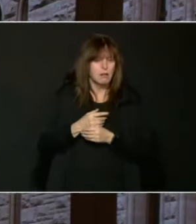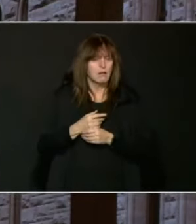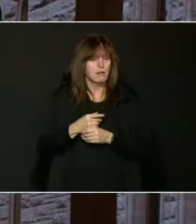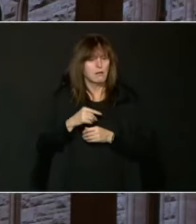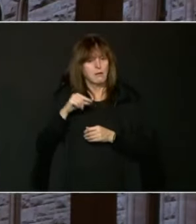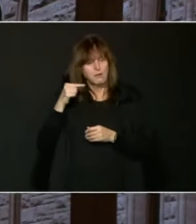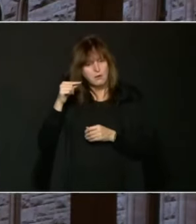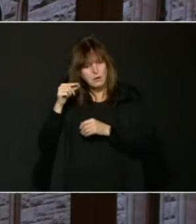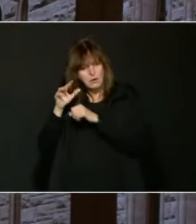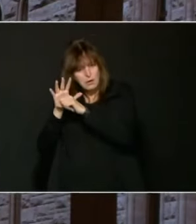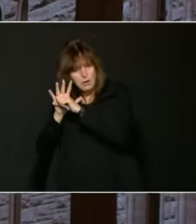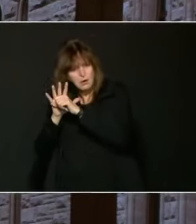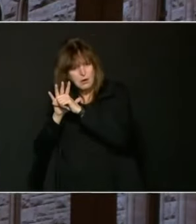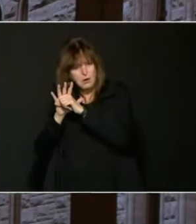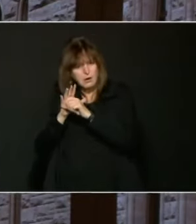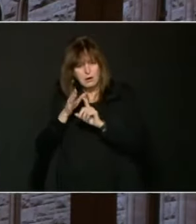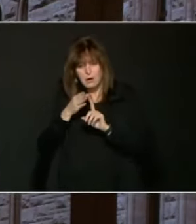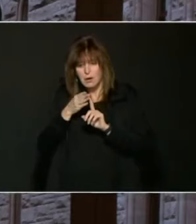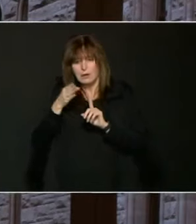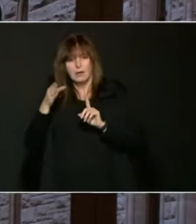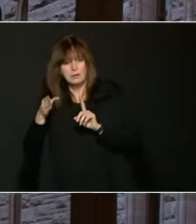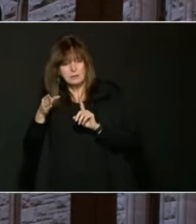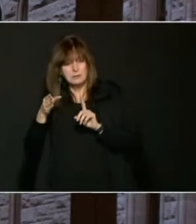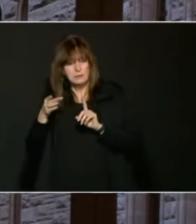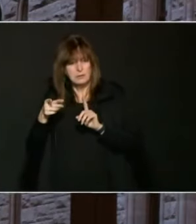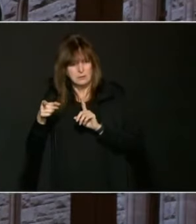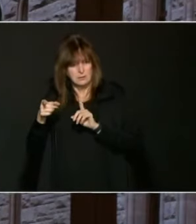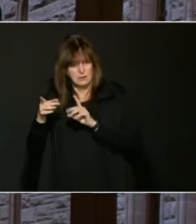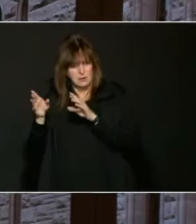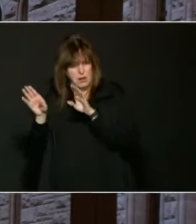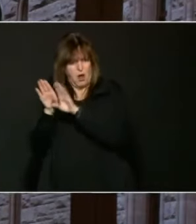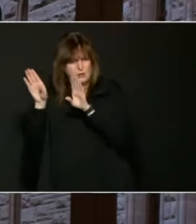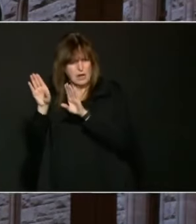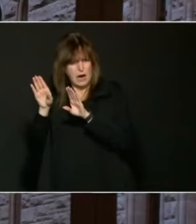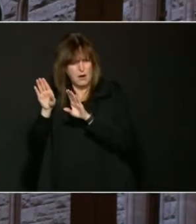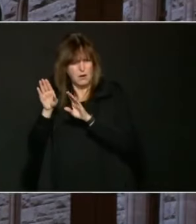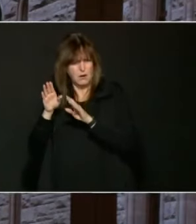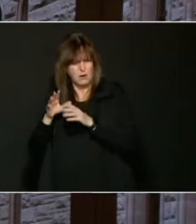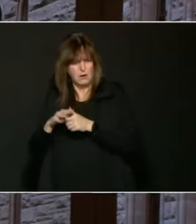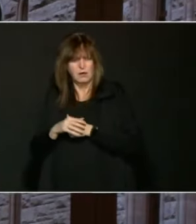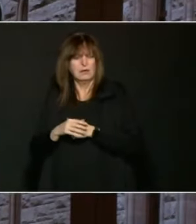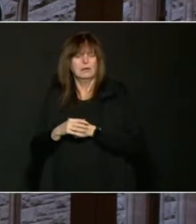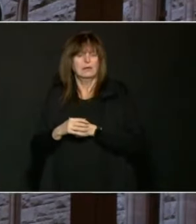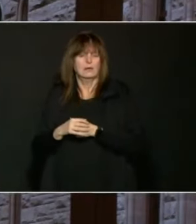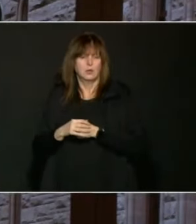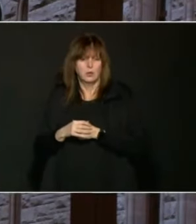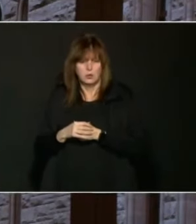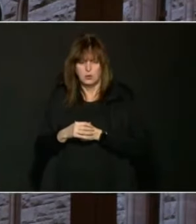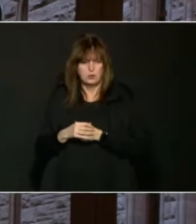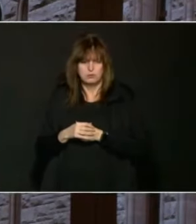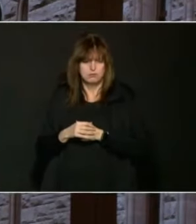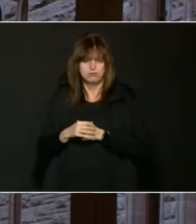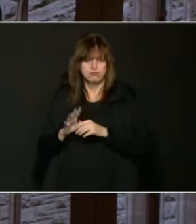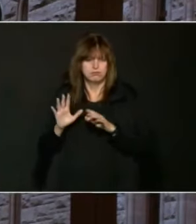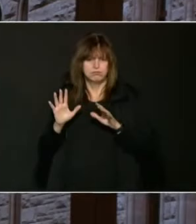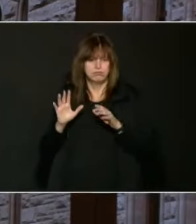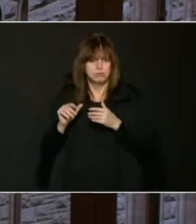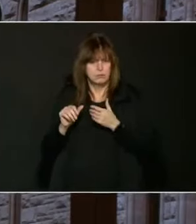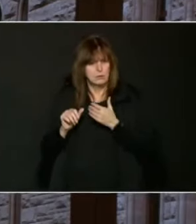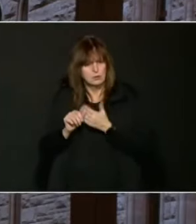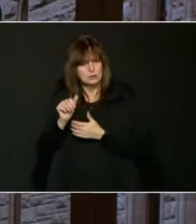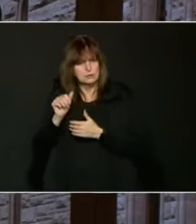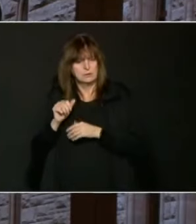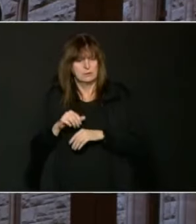such a huge difference between the two. There's a bigger difference between Peel and York, but even then, they're not like a